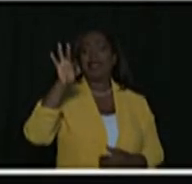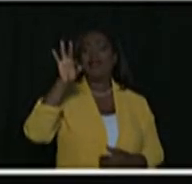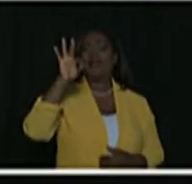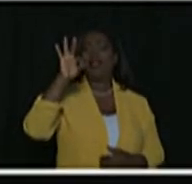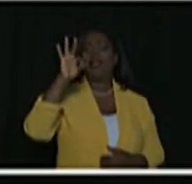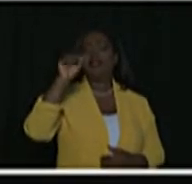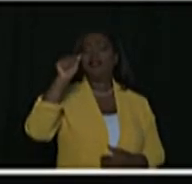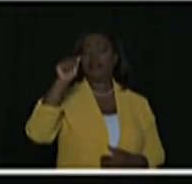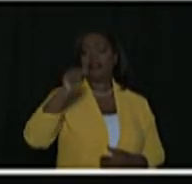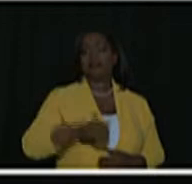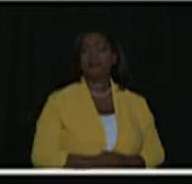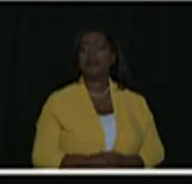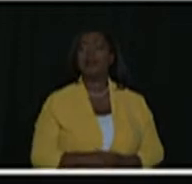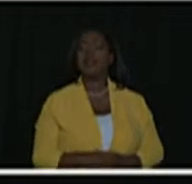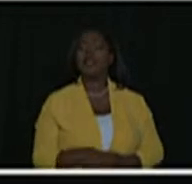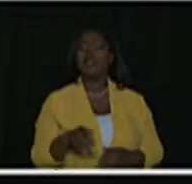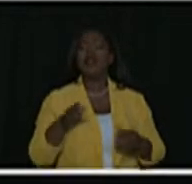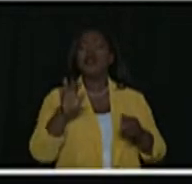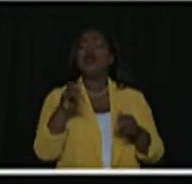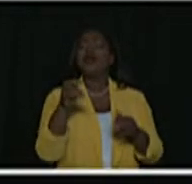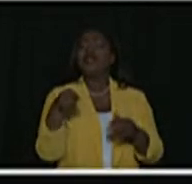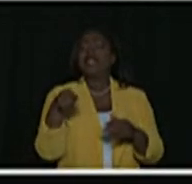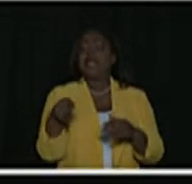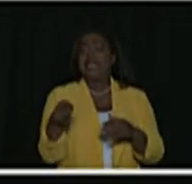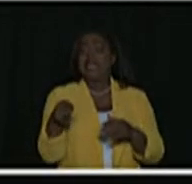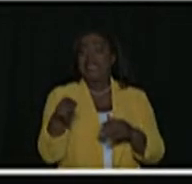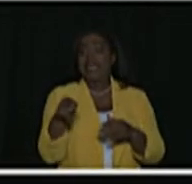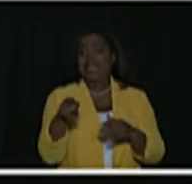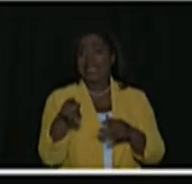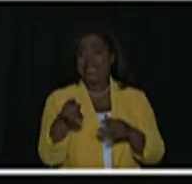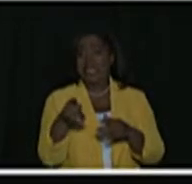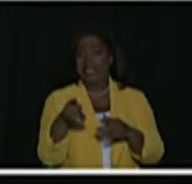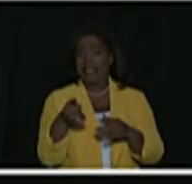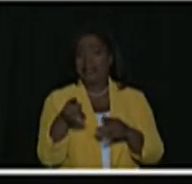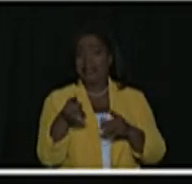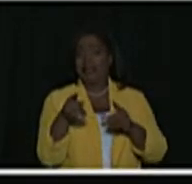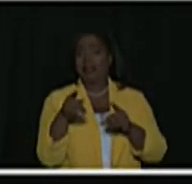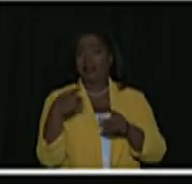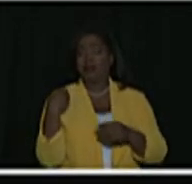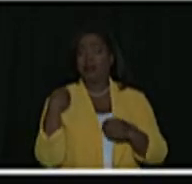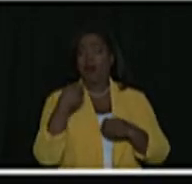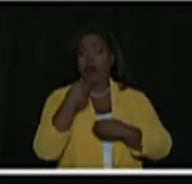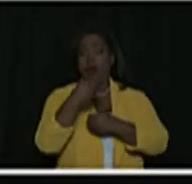Children and Family Support Unit of the CPFSA is,